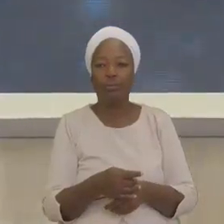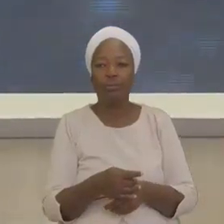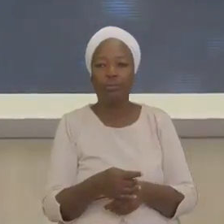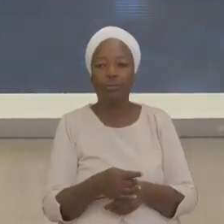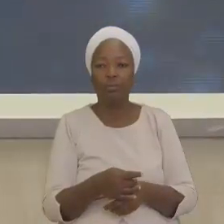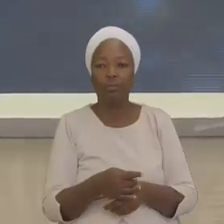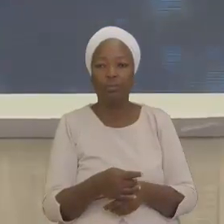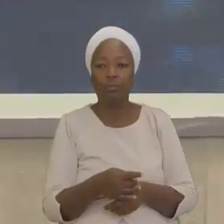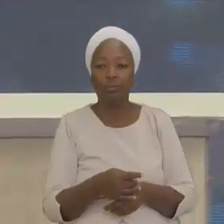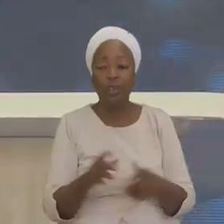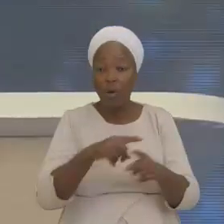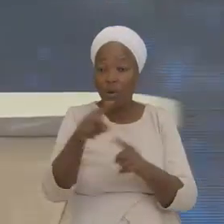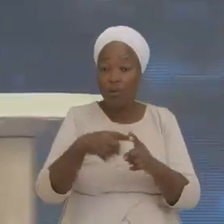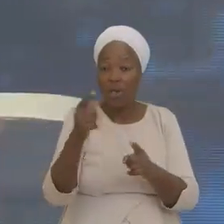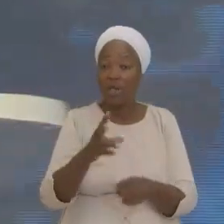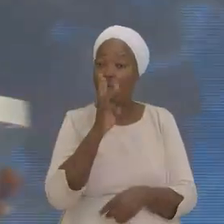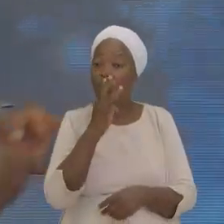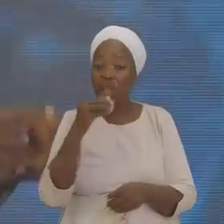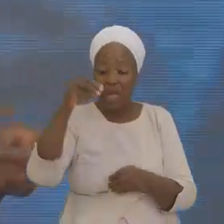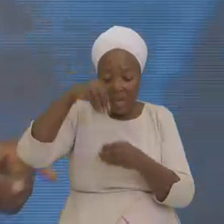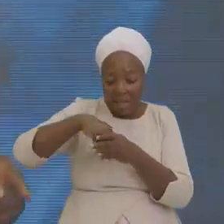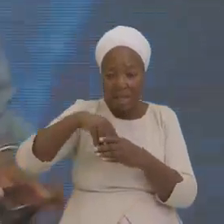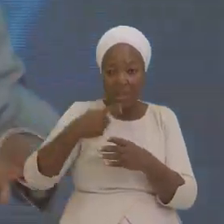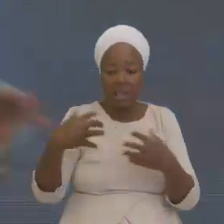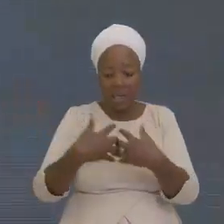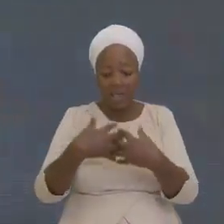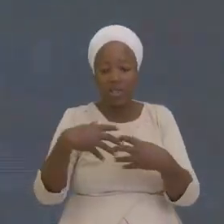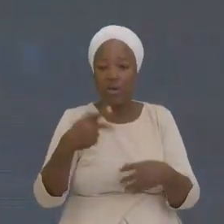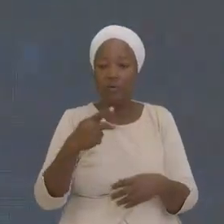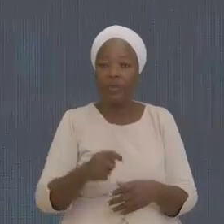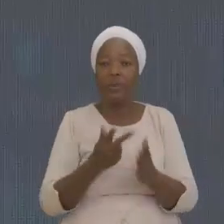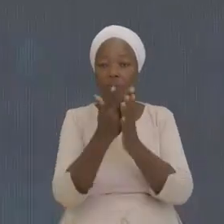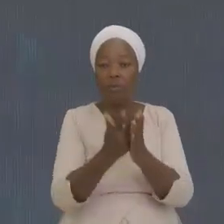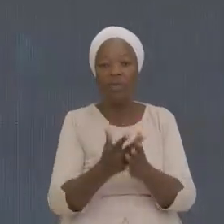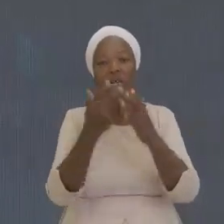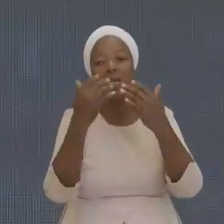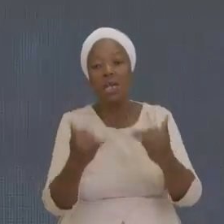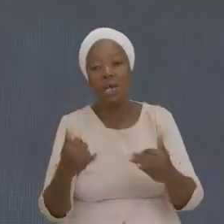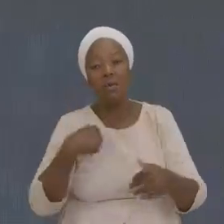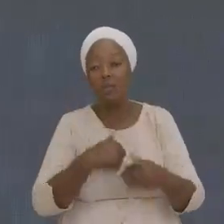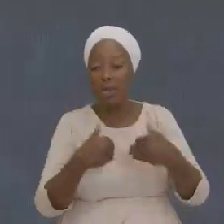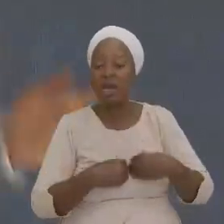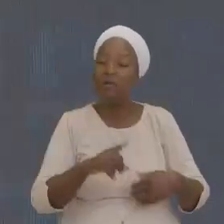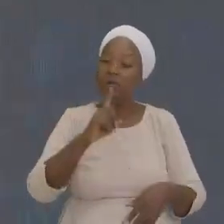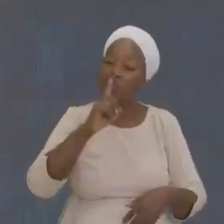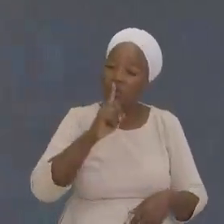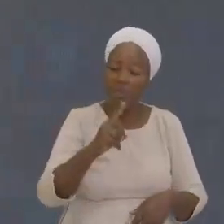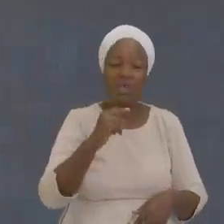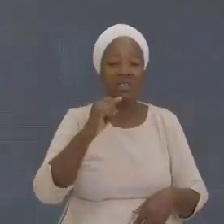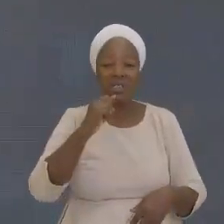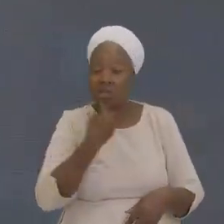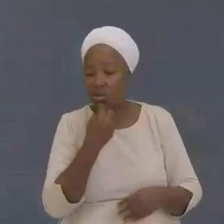When the water enters the engine of the boat, now we have real problem.